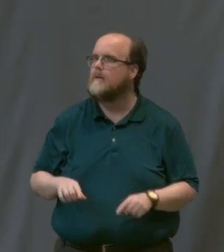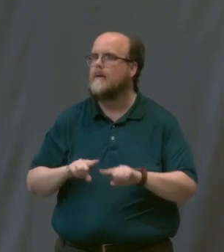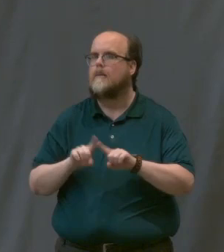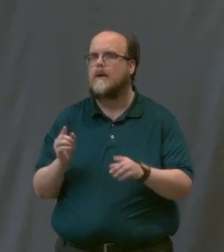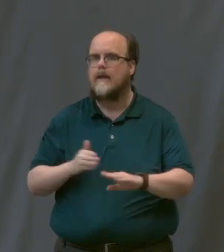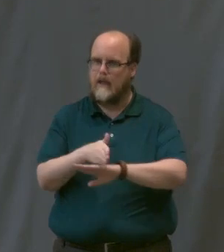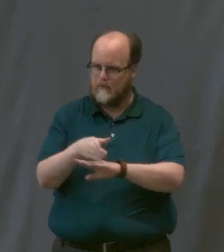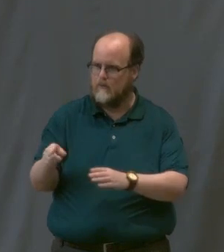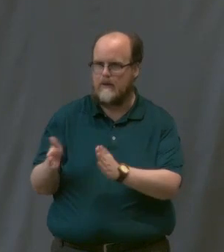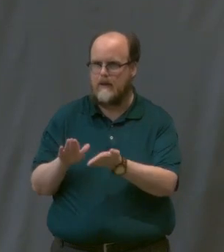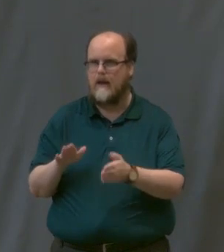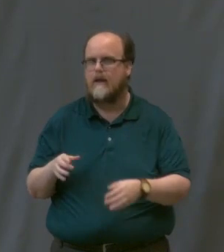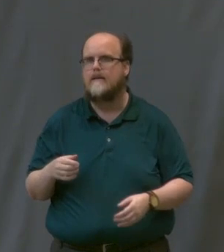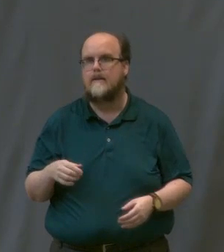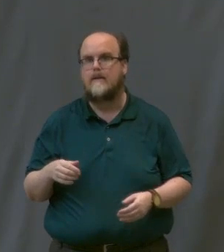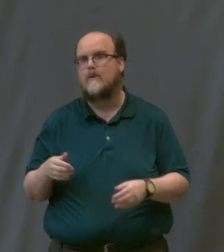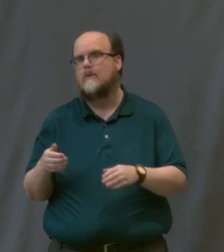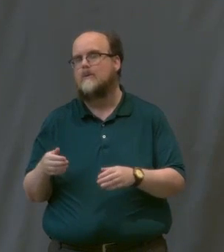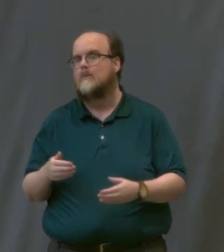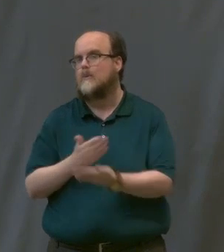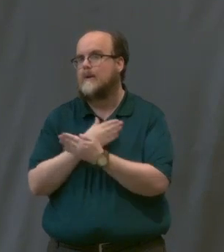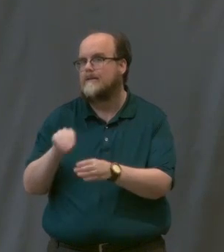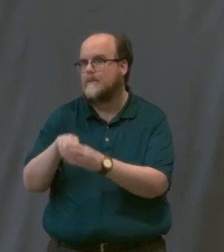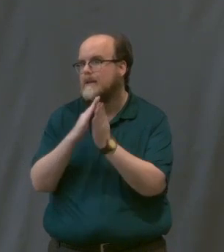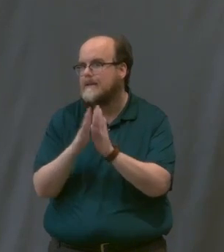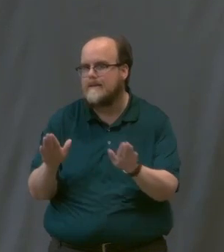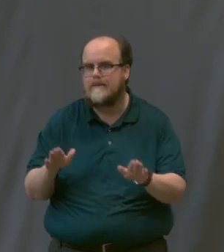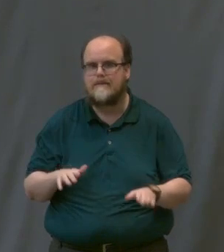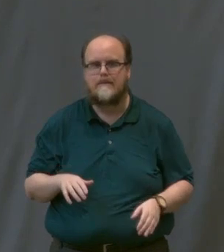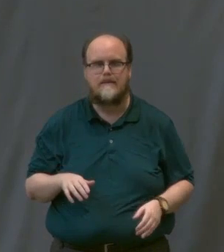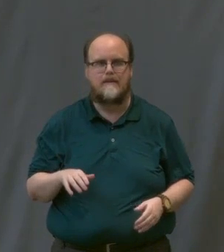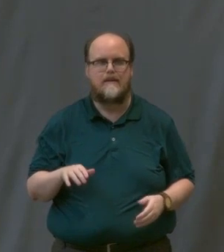But after they die, we say, rest in peace. We don't.